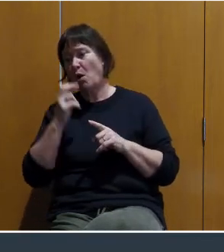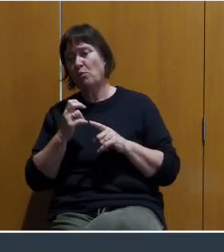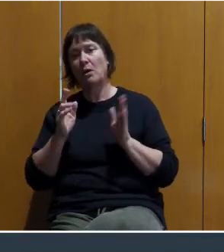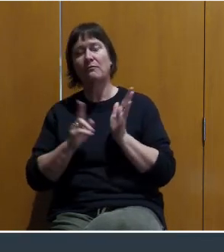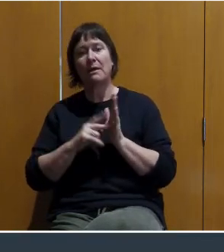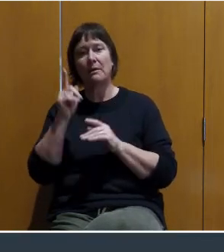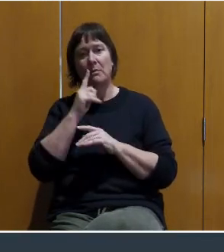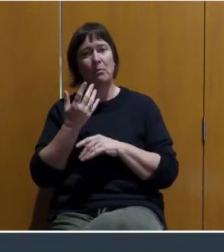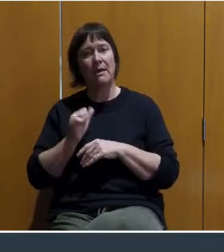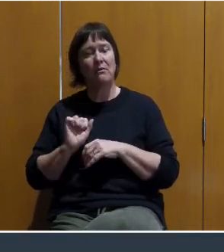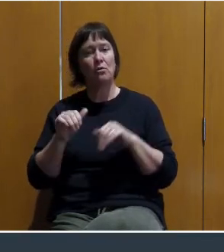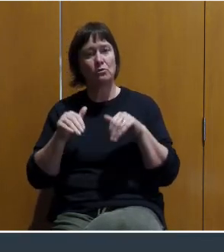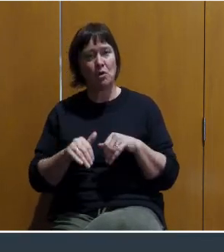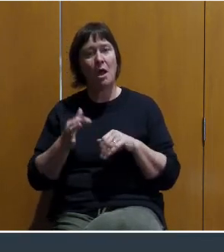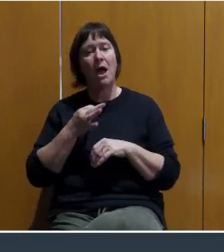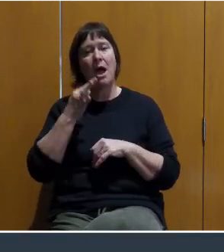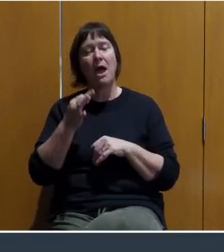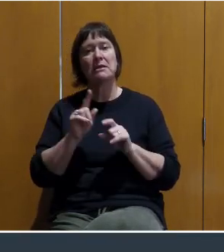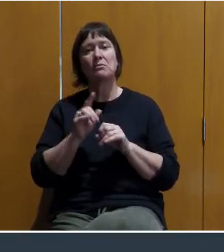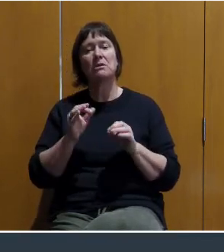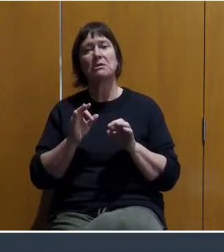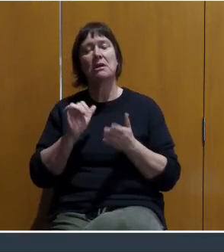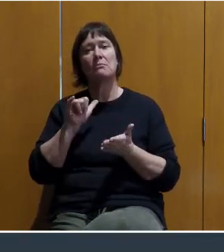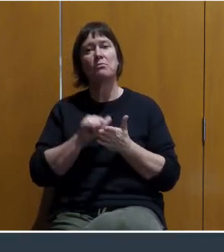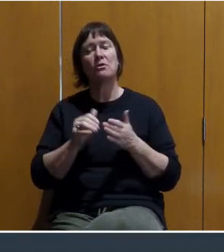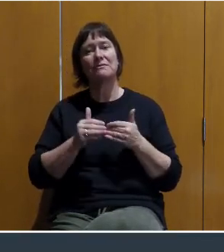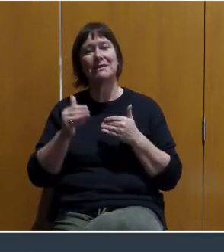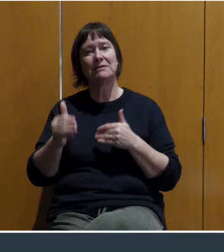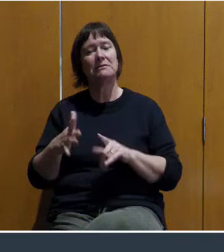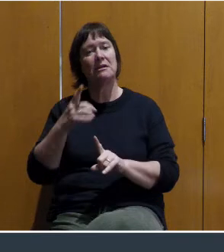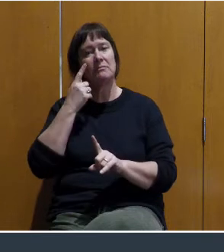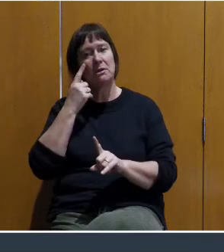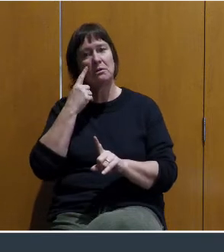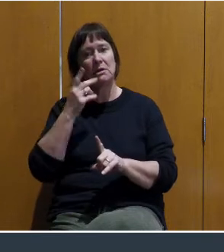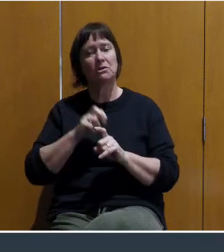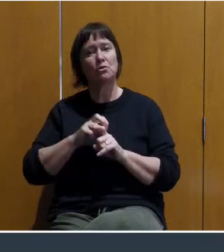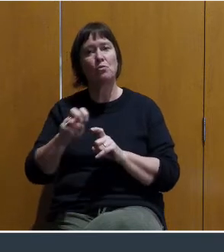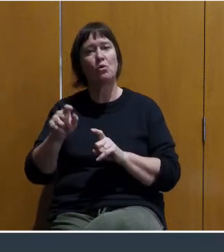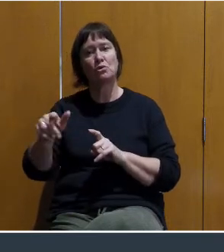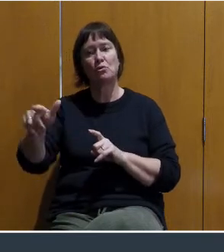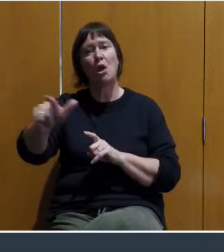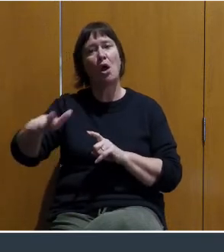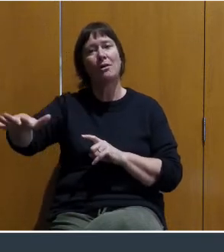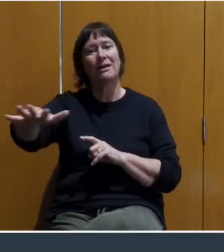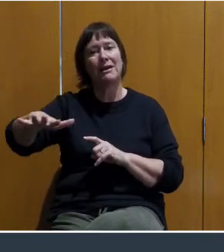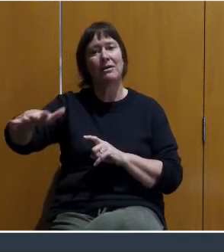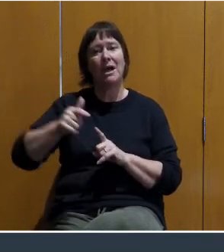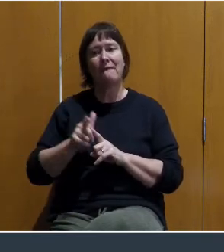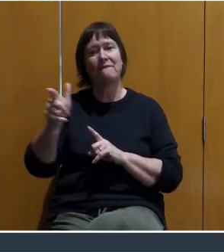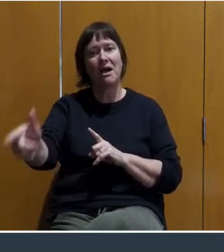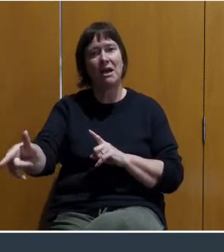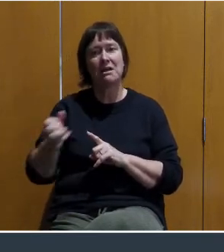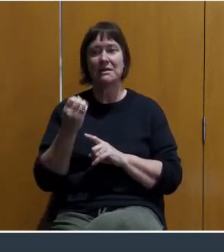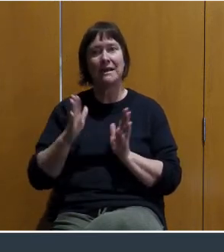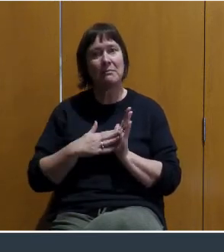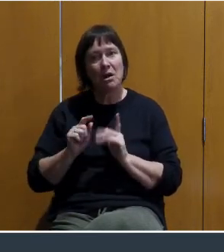owners, I query what is the approved distance that has been considered to walk to a local exercise area. For example, is it